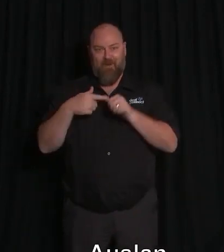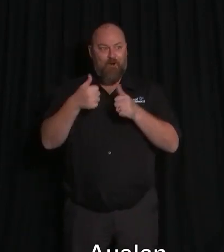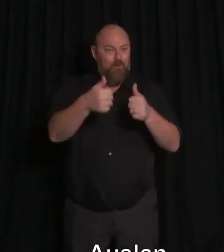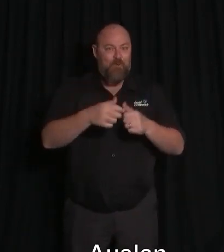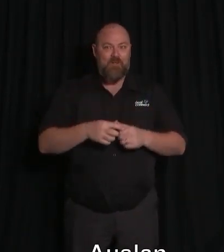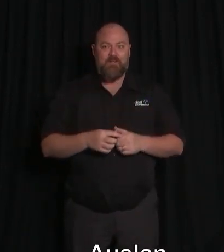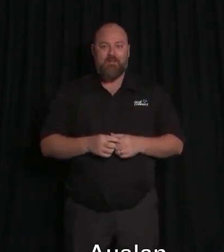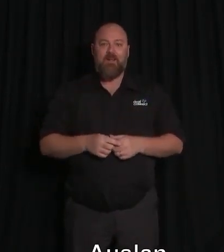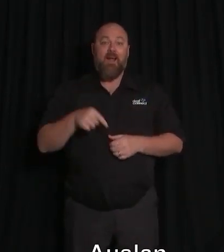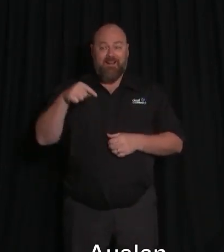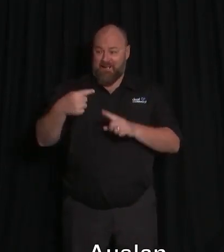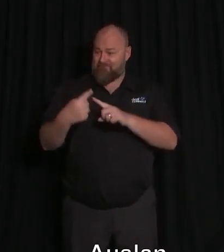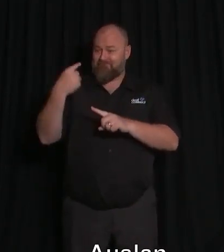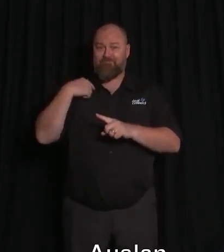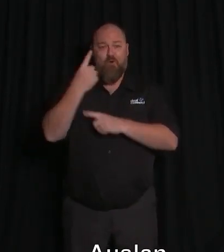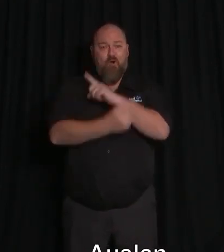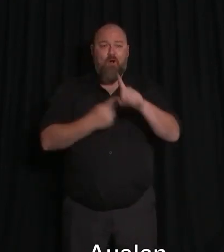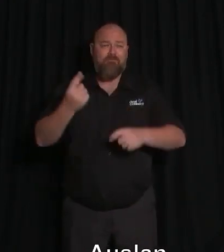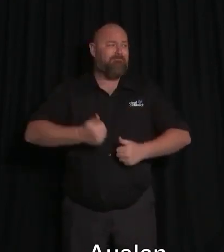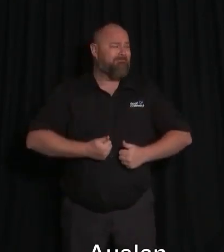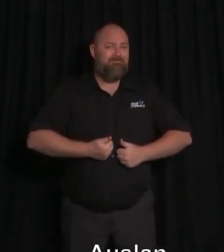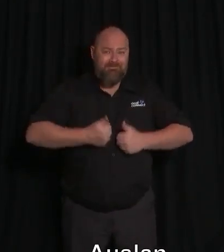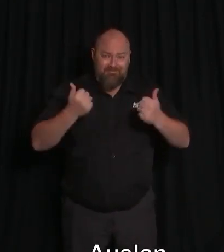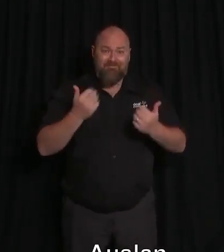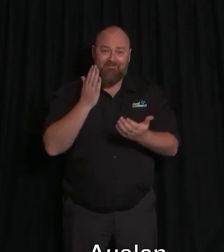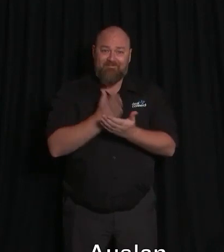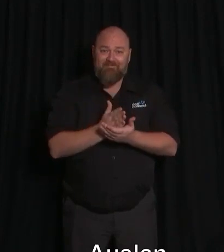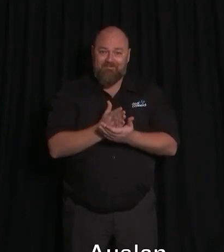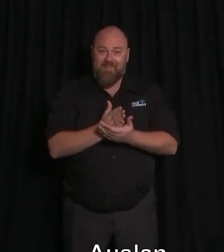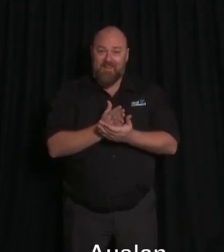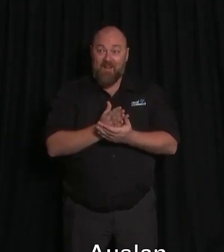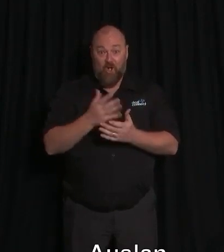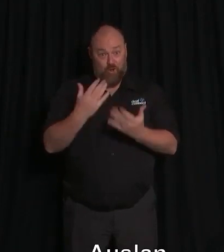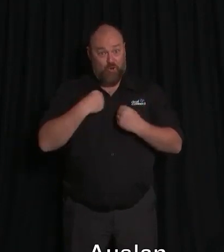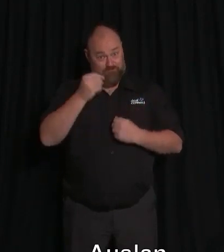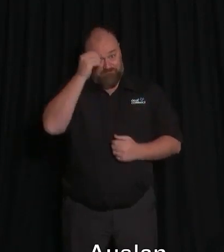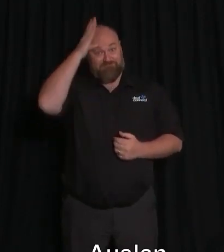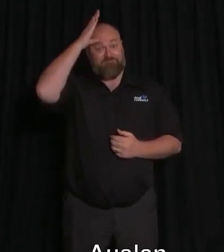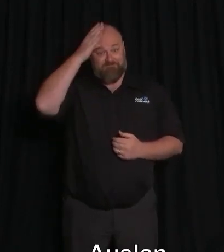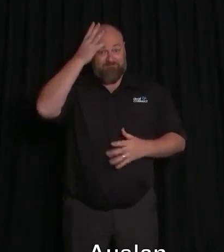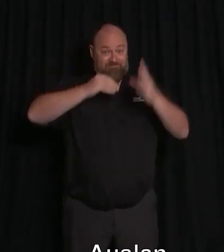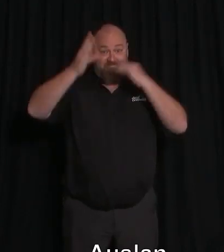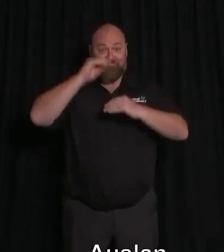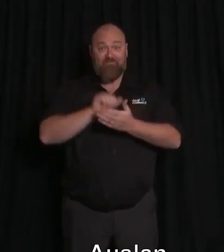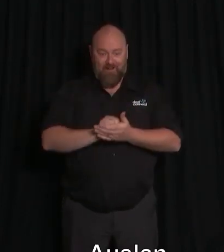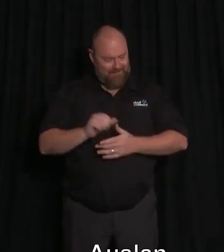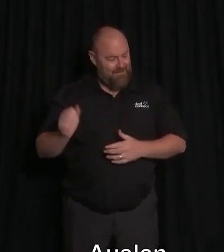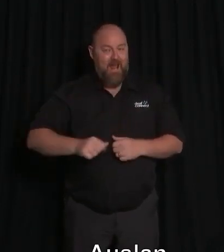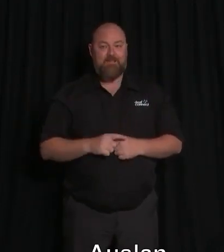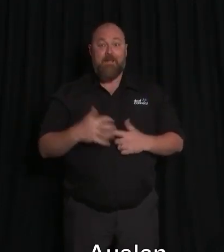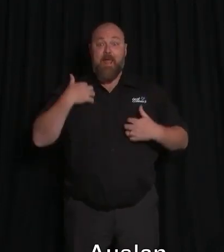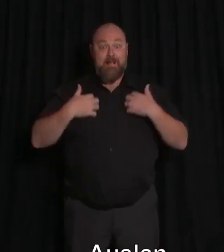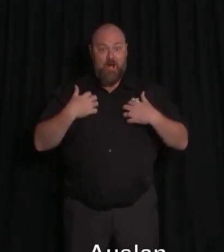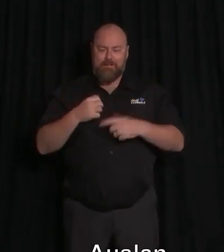this not been a wonderful conference so far? Yes. Has it been informative? Yes. Has it been